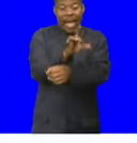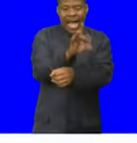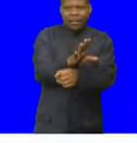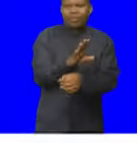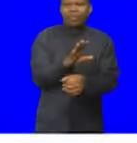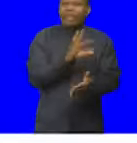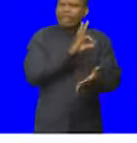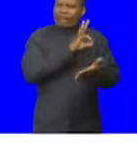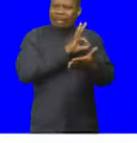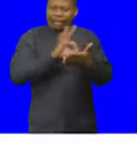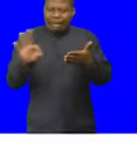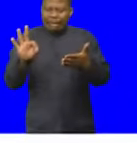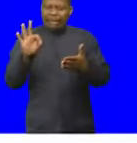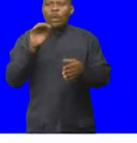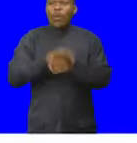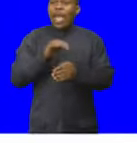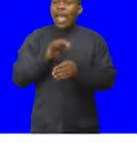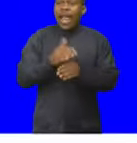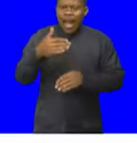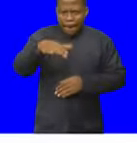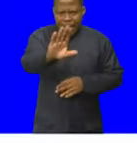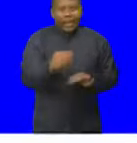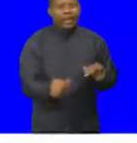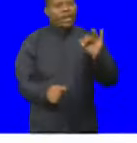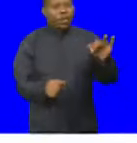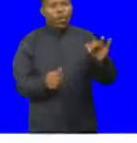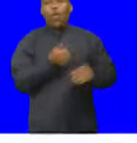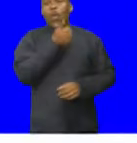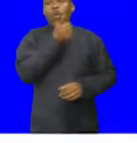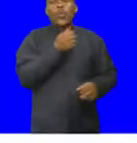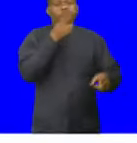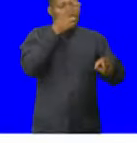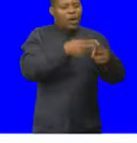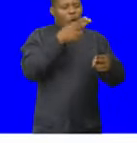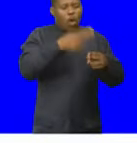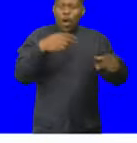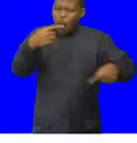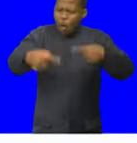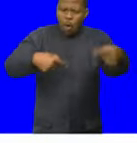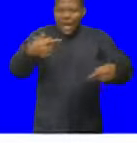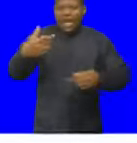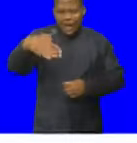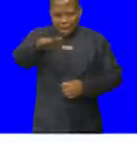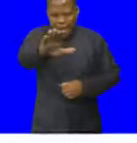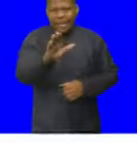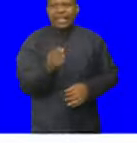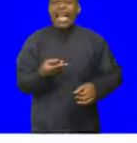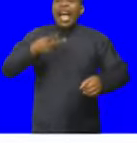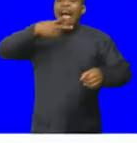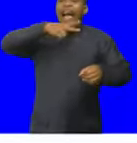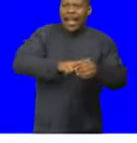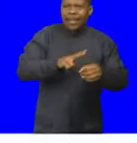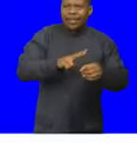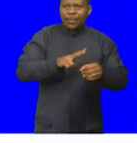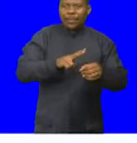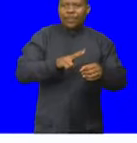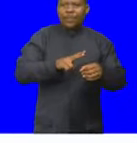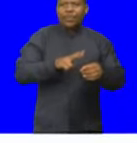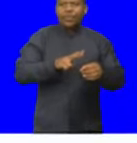sigcine izinga lekuhloba lisetulu kanye nekusebenzisa tindlu tangasese lithi sezingeni leligunyatwa